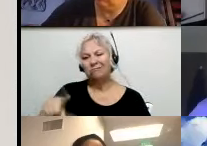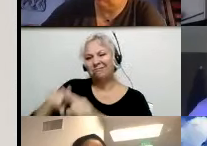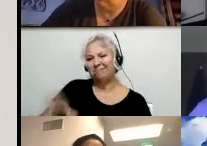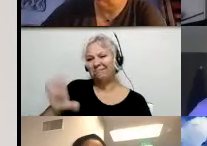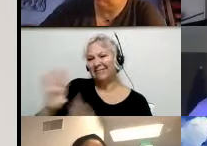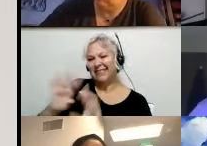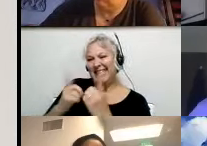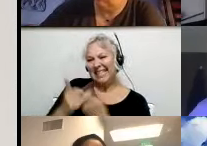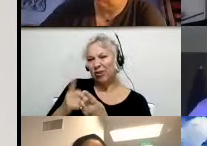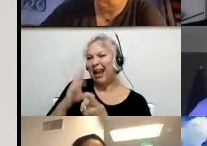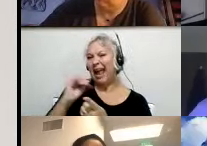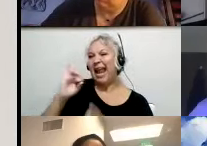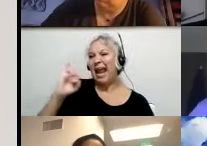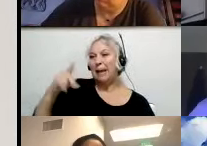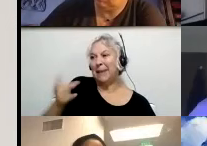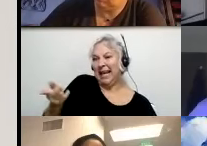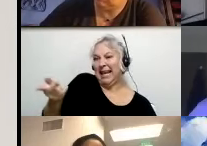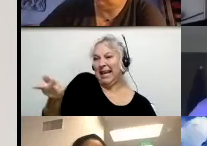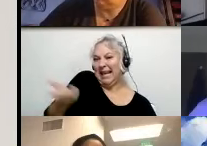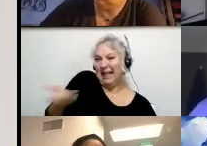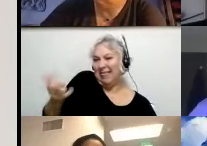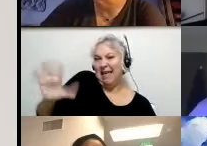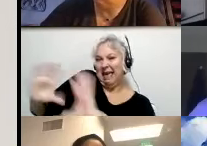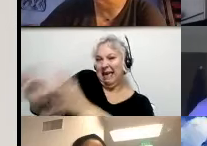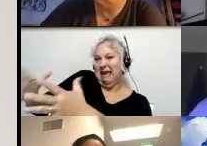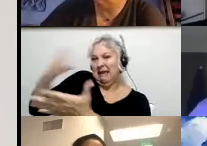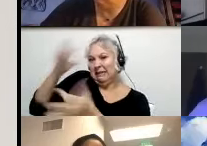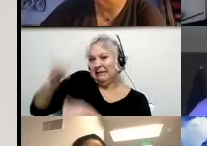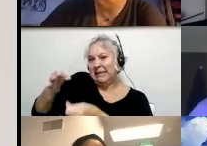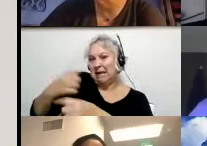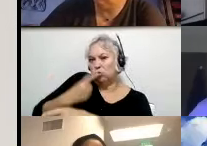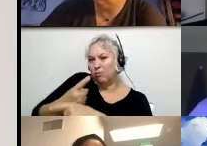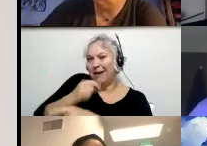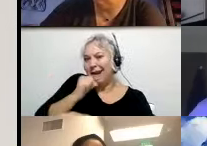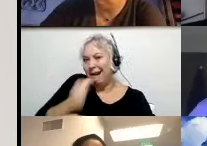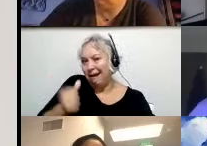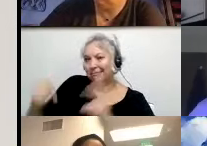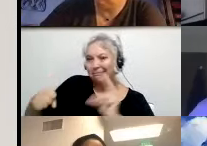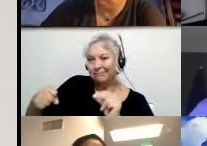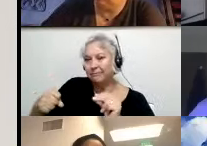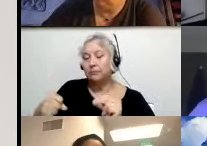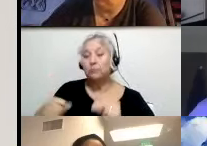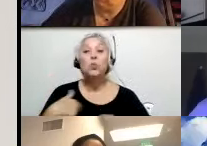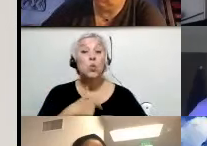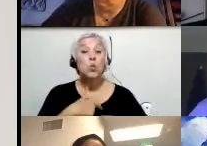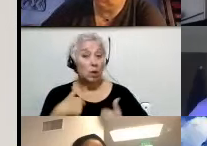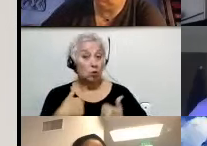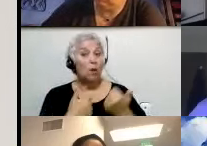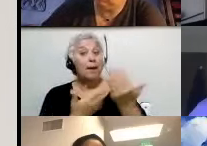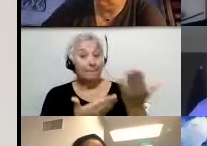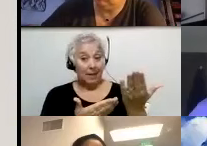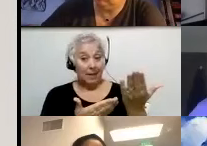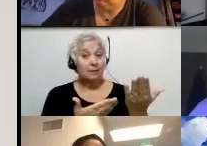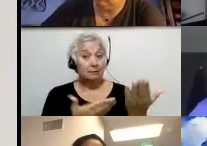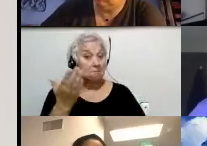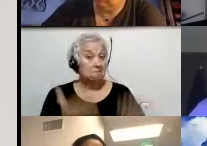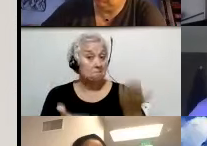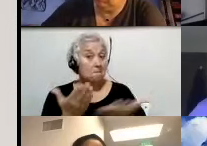to the IEP team to determine whether that's appropriate. But we still recommend it because there may be